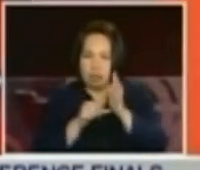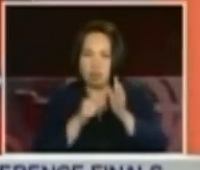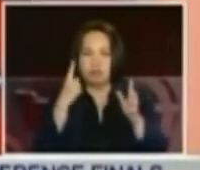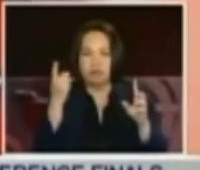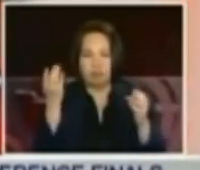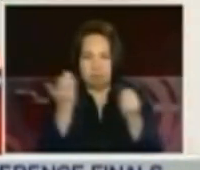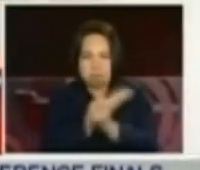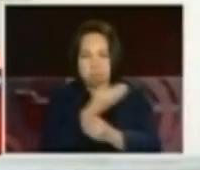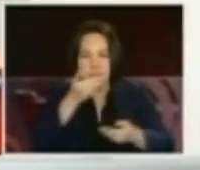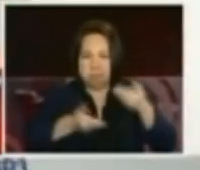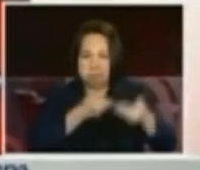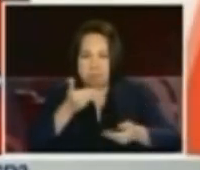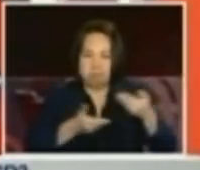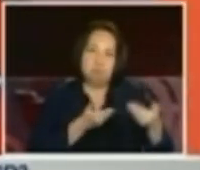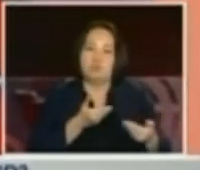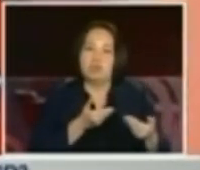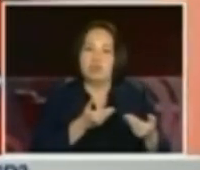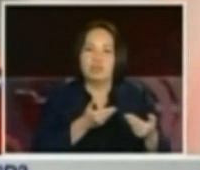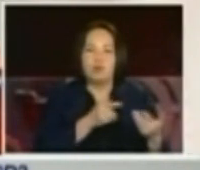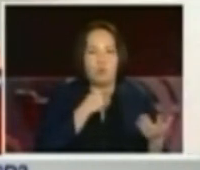against him by the House of Representatives,